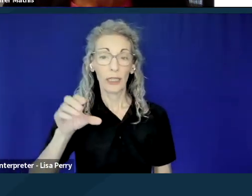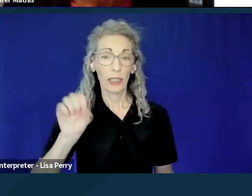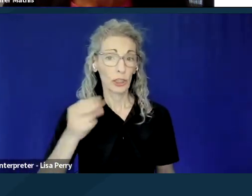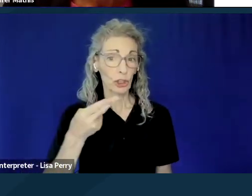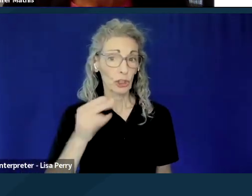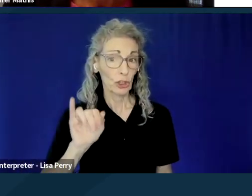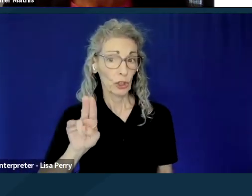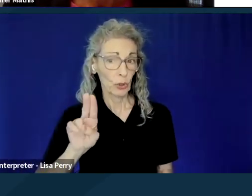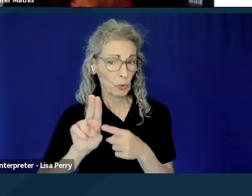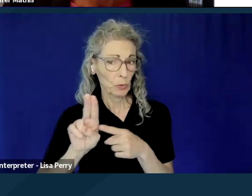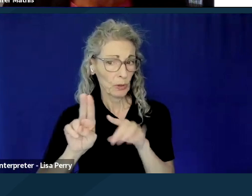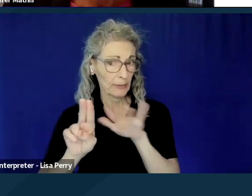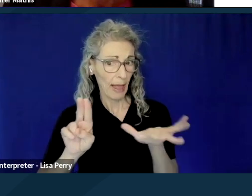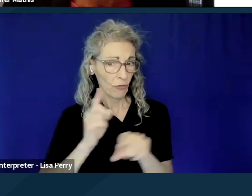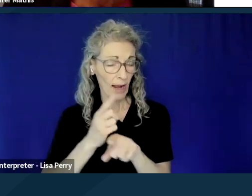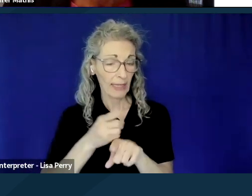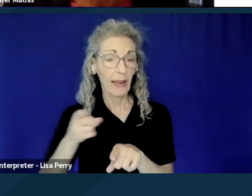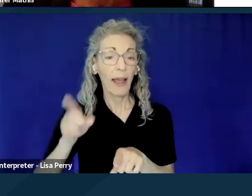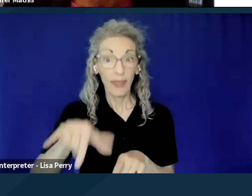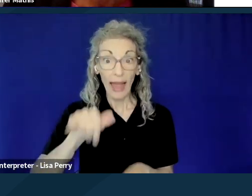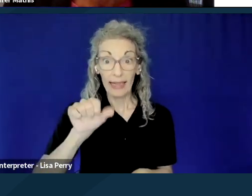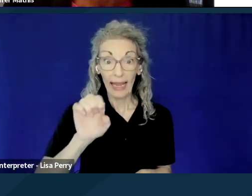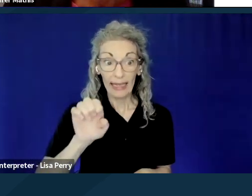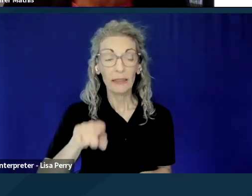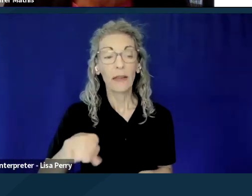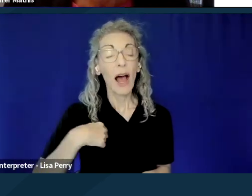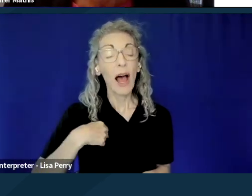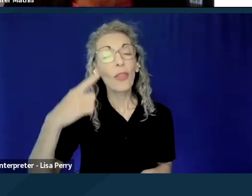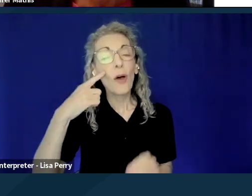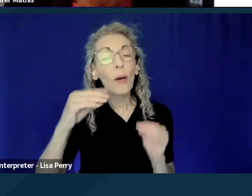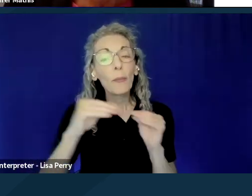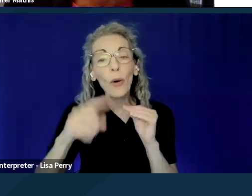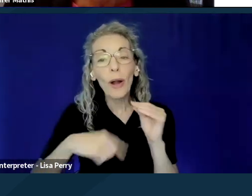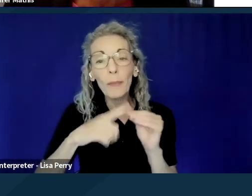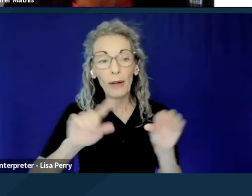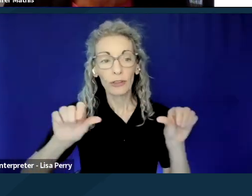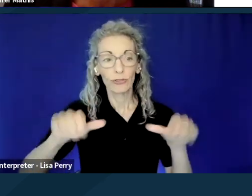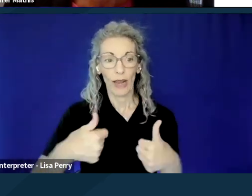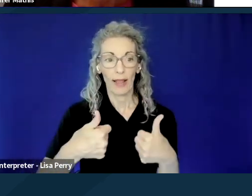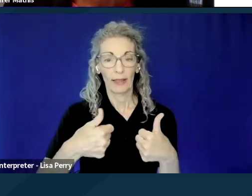um, was, I thought, more about just a challenge to